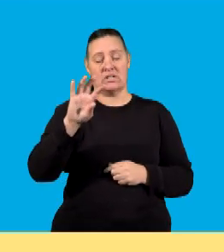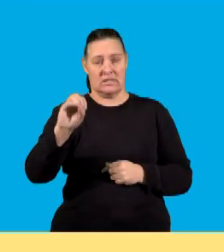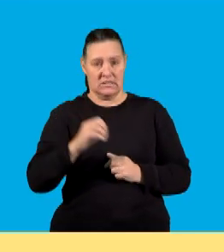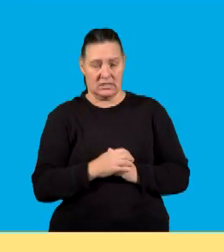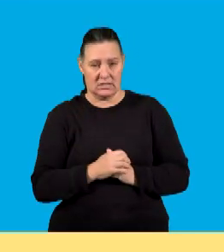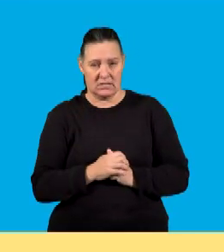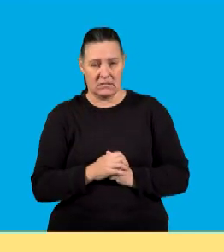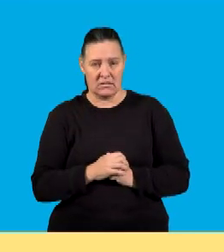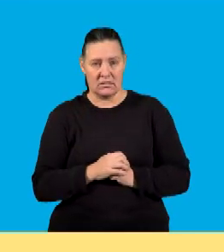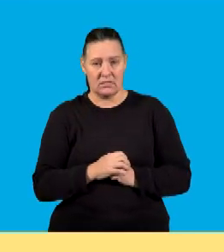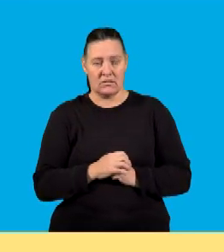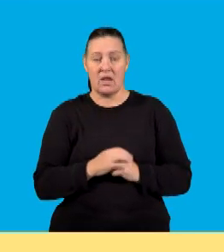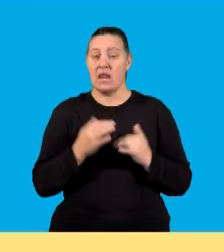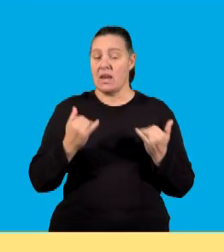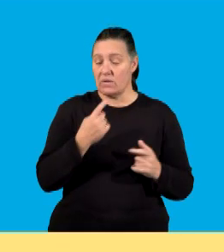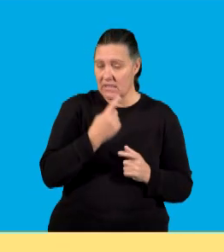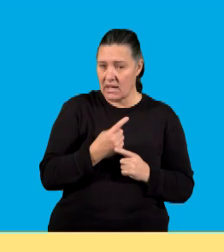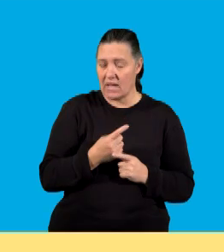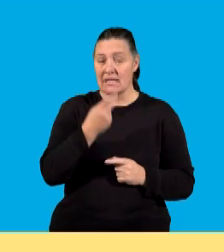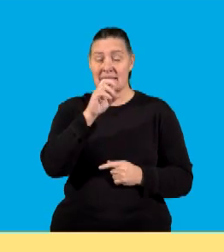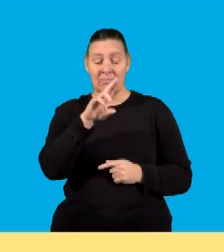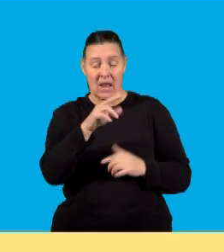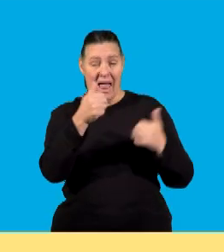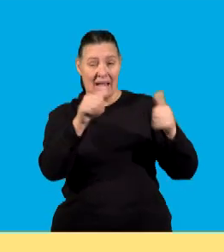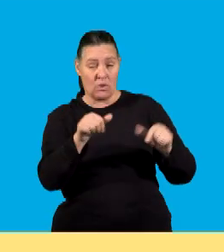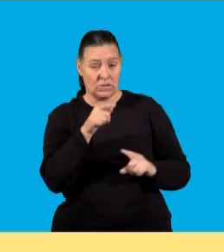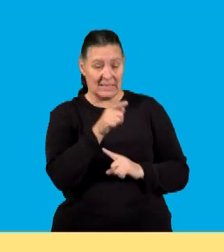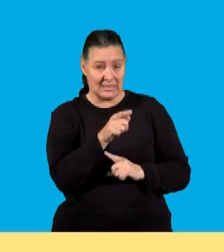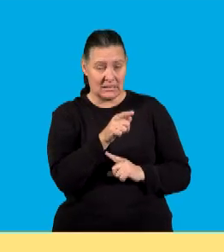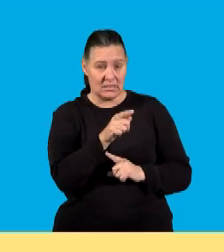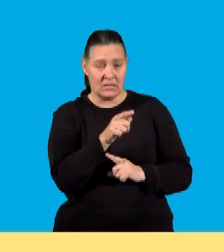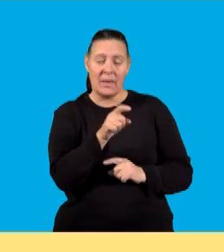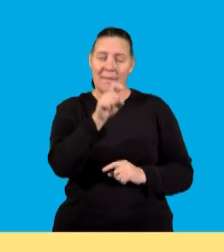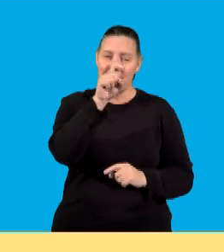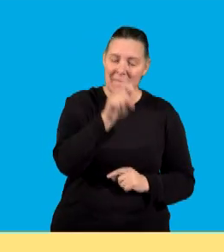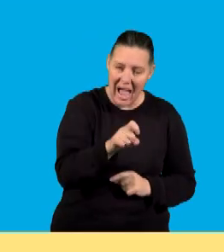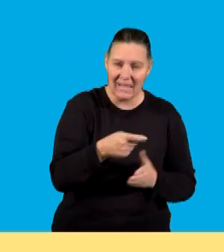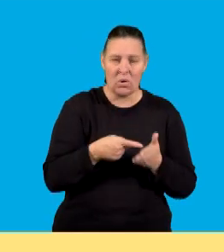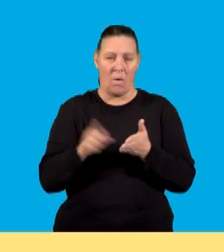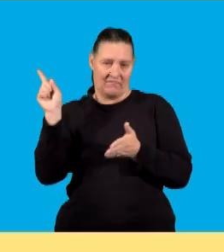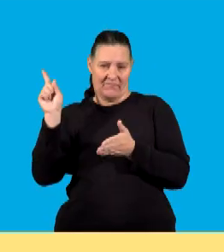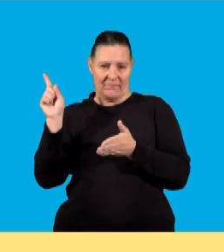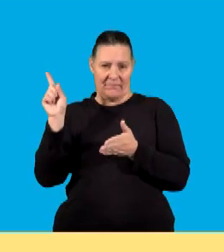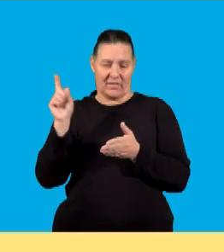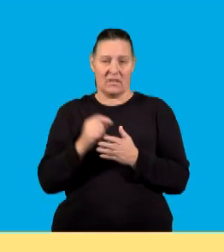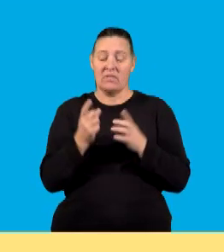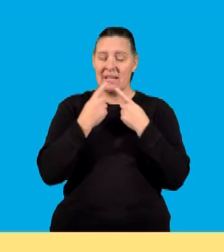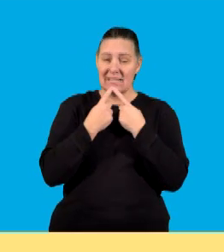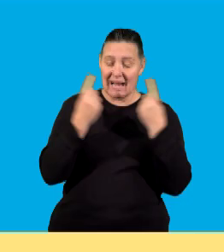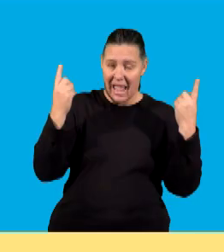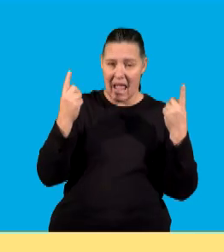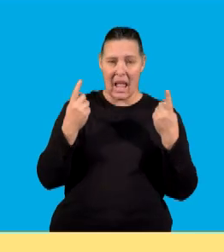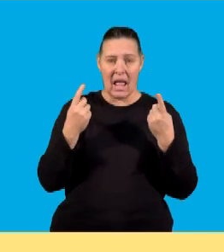41,440. Then I'll say the debtor whose account must be written off. Remember, once we